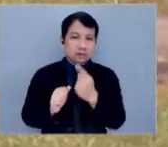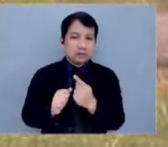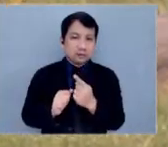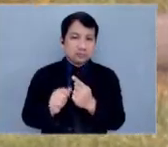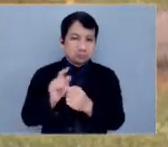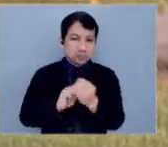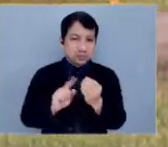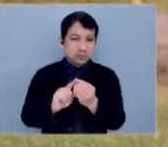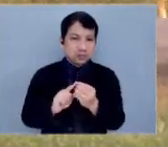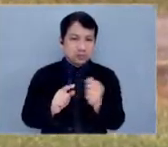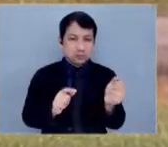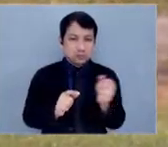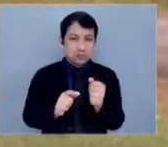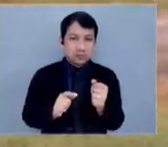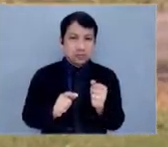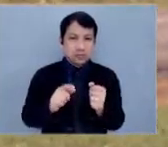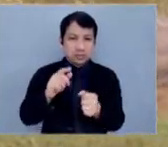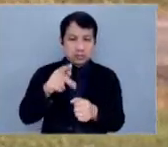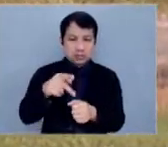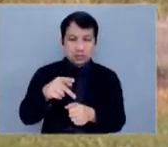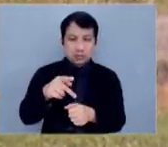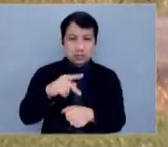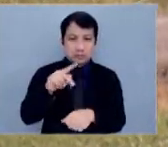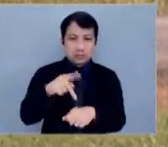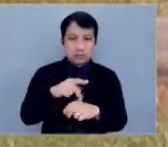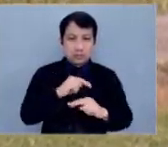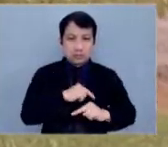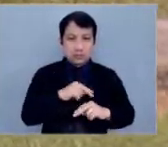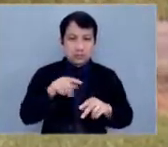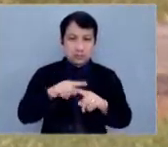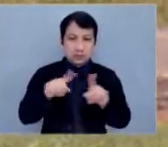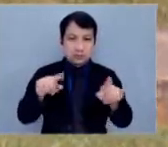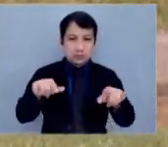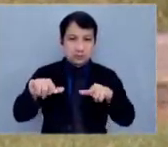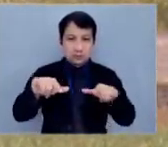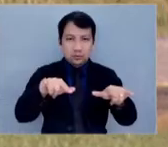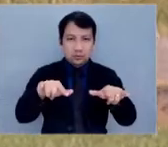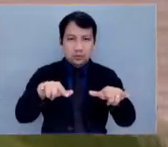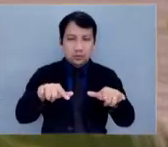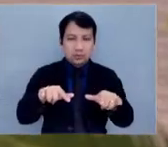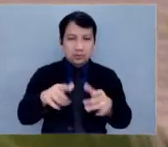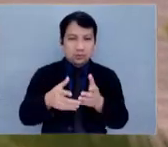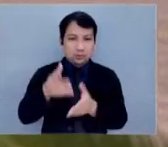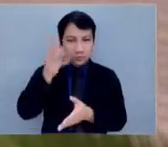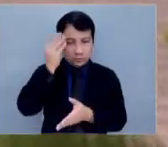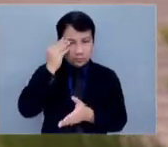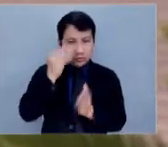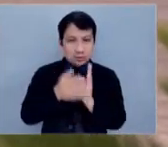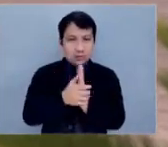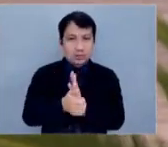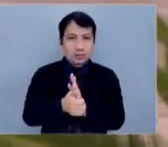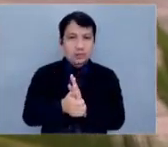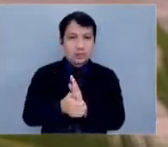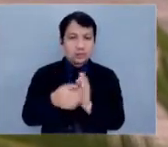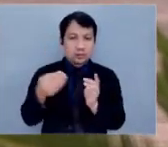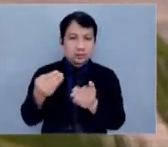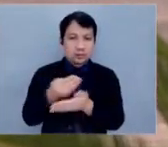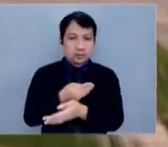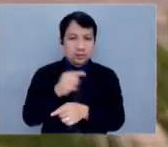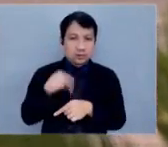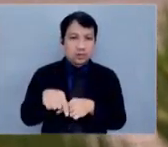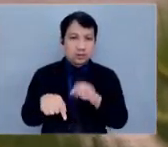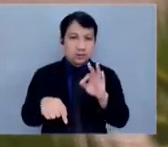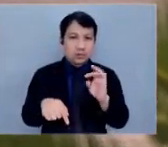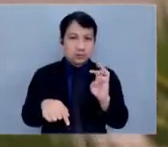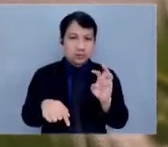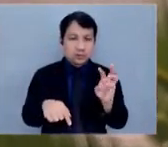ng Philippine Air Force ang pagkakaiba sa aircraft para matuto ng combat techniques. Mas moderno man nila ang F-16 fighter